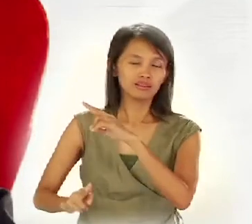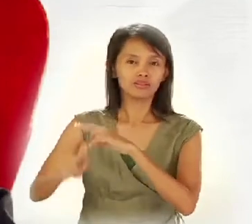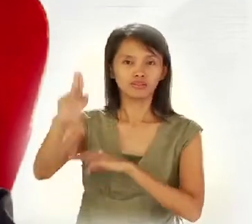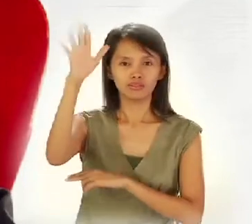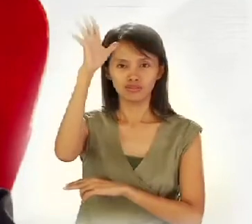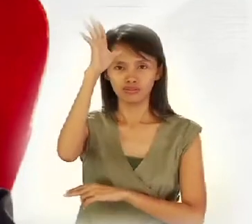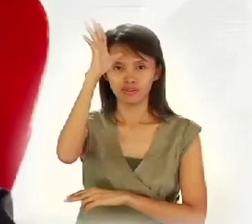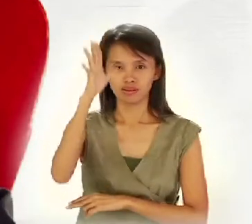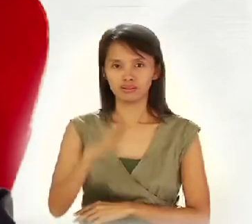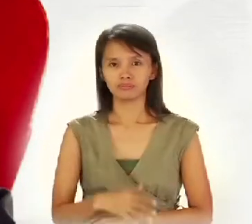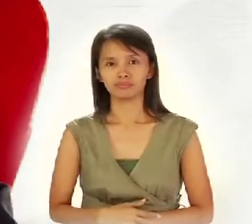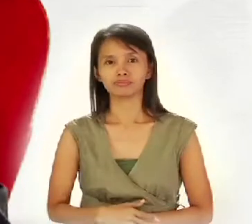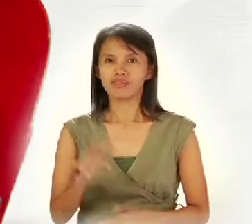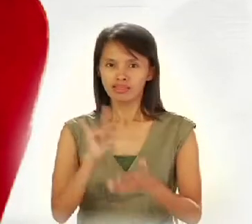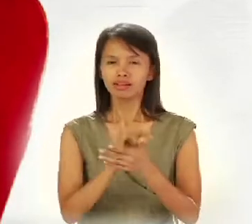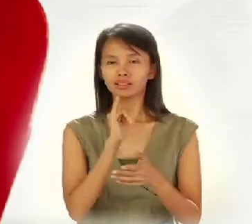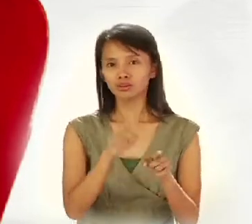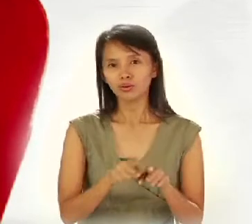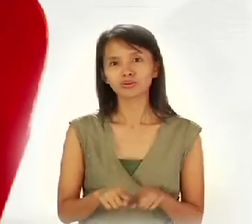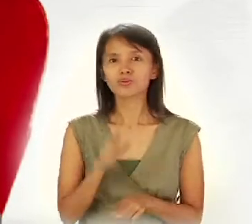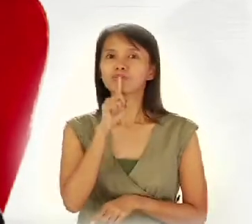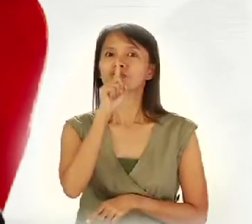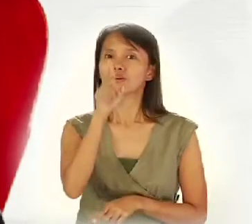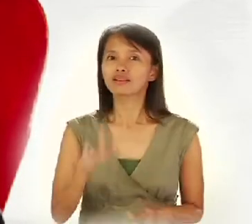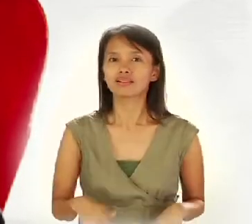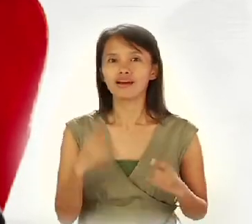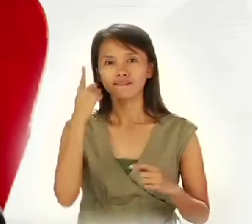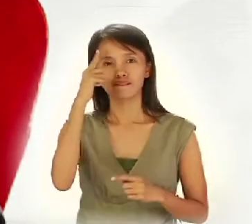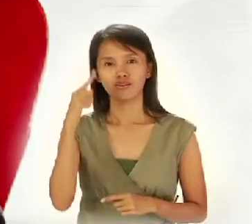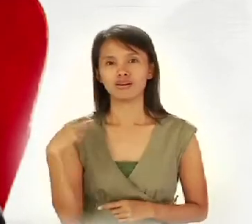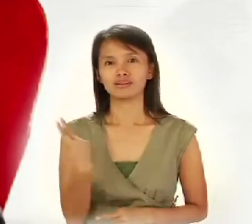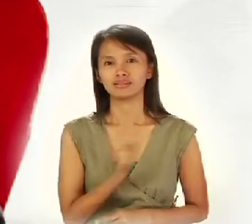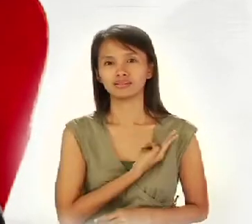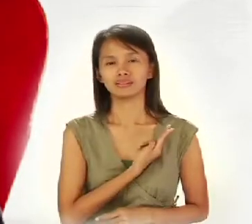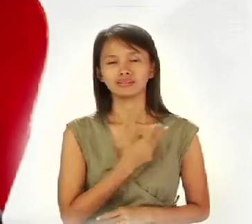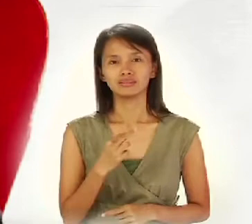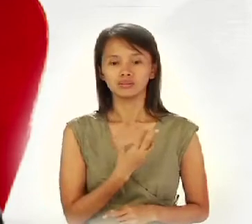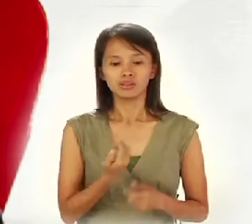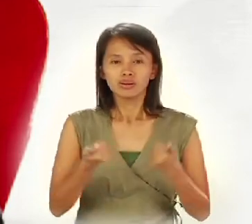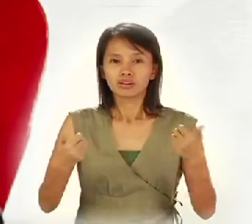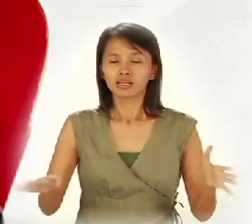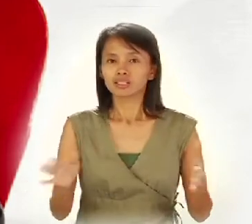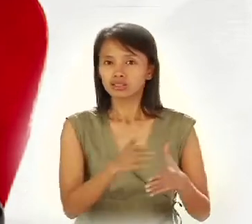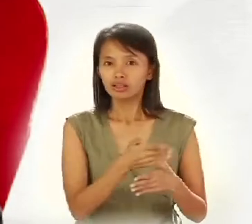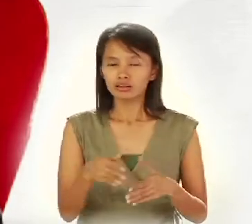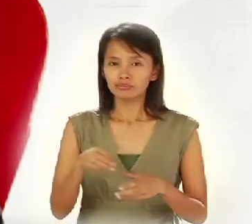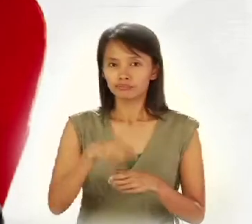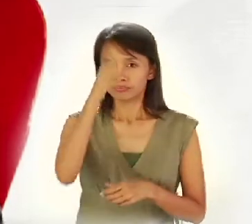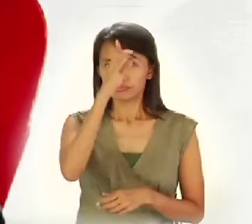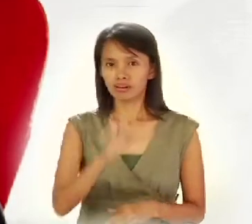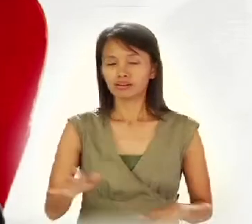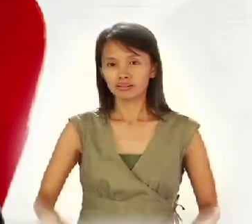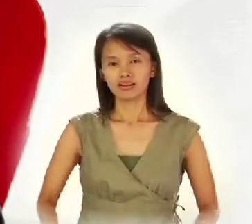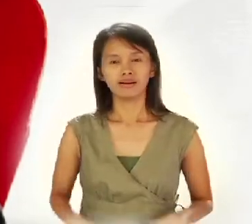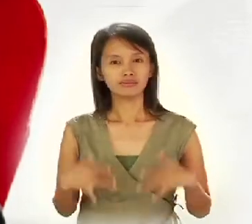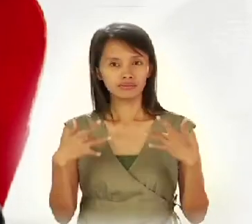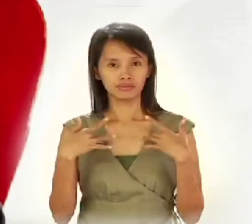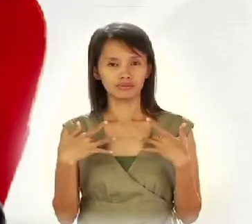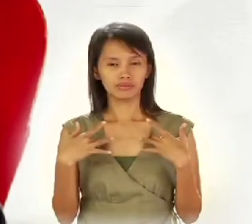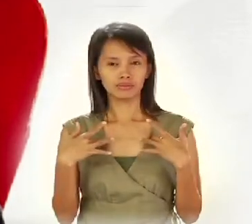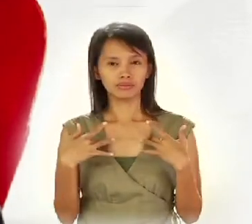Father. That is also real life for us. We already share in God's